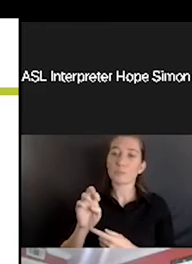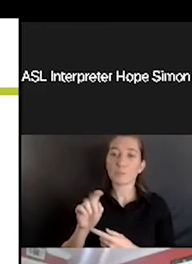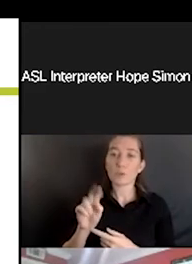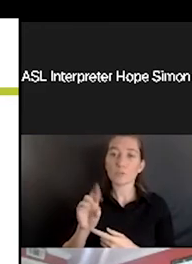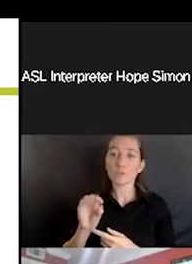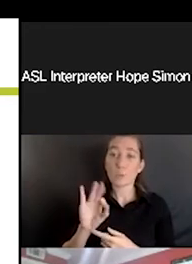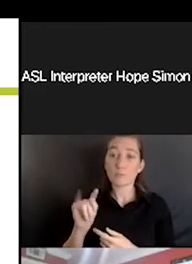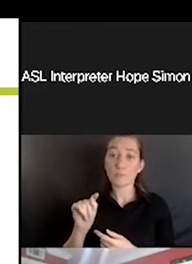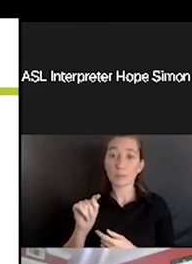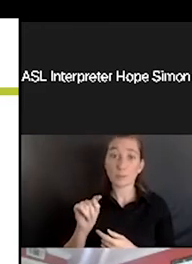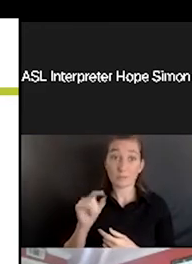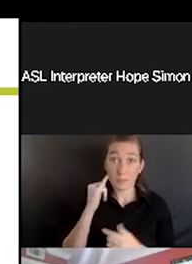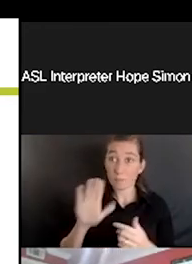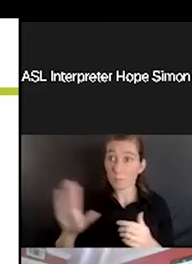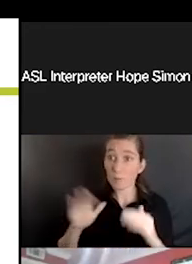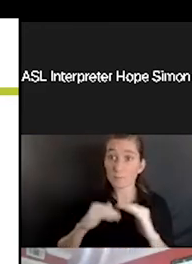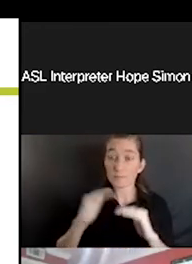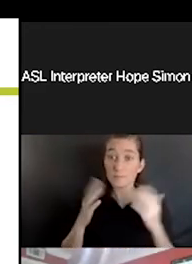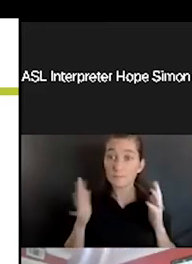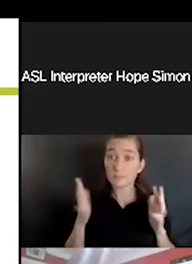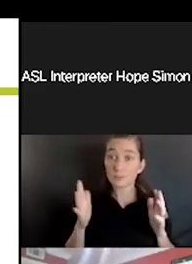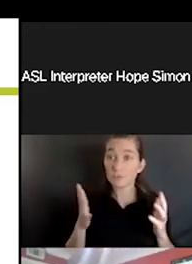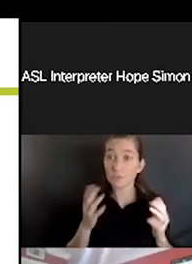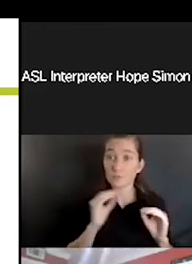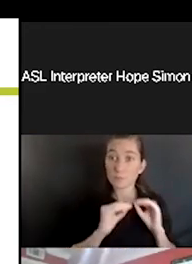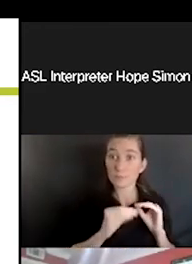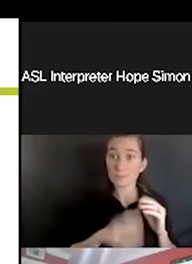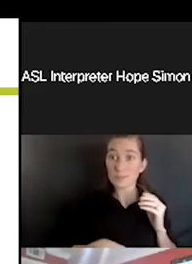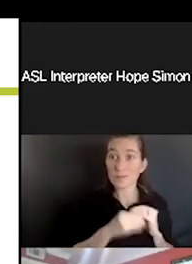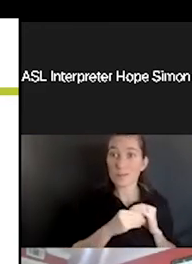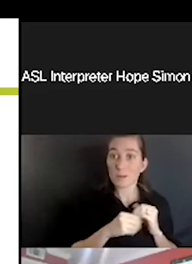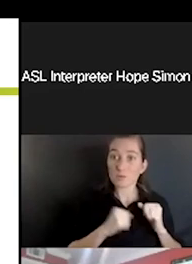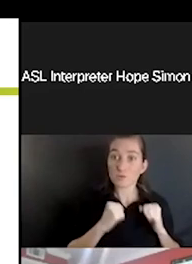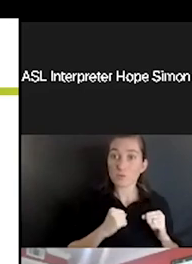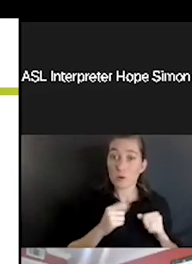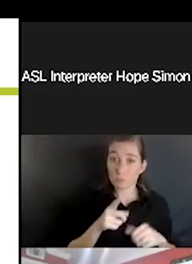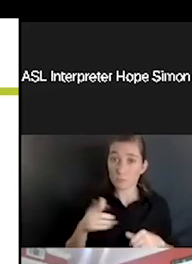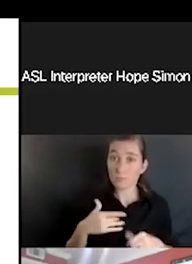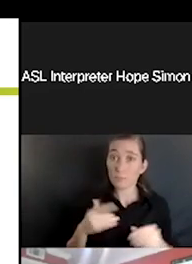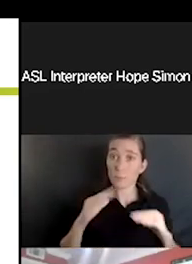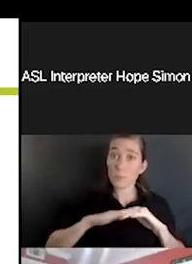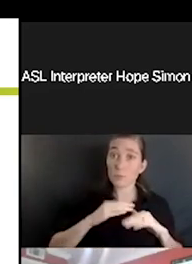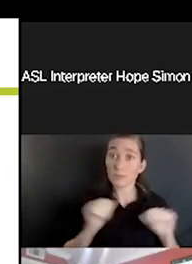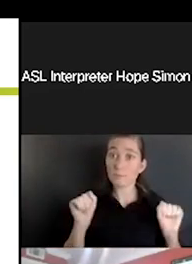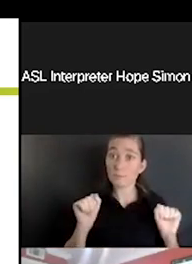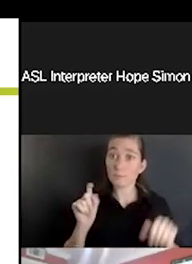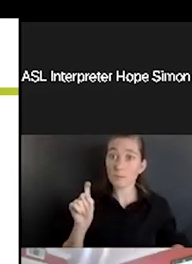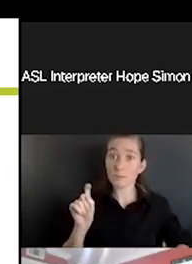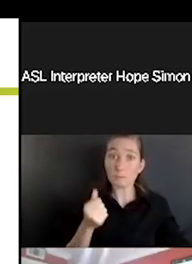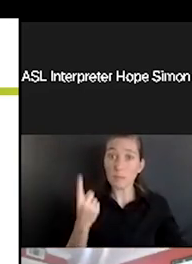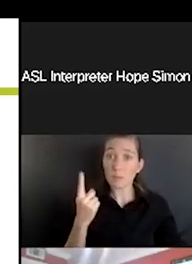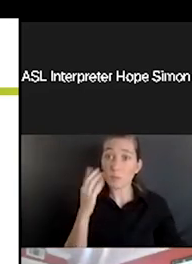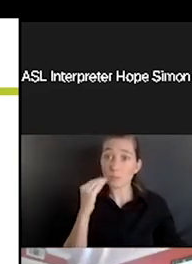What was it like as that work got done? And do you feel more safe? Anybody?